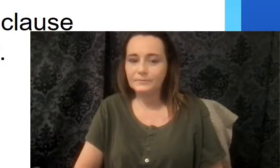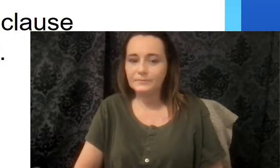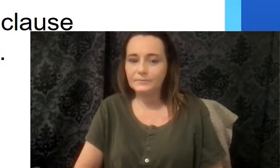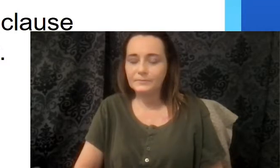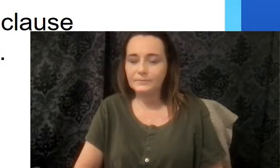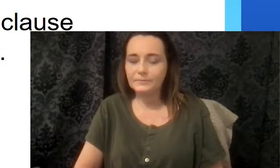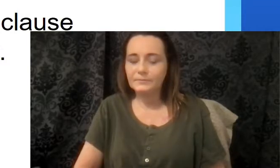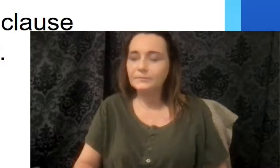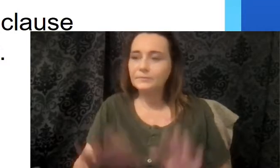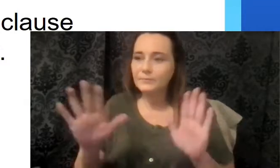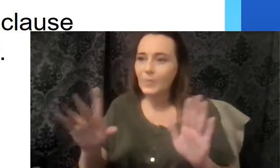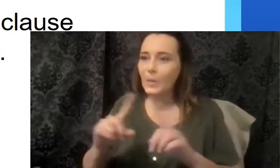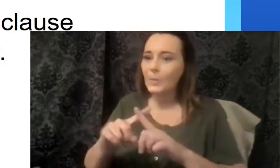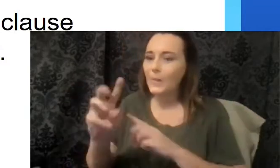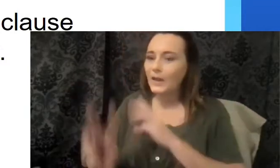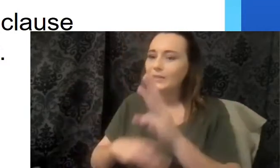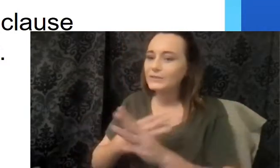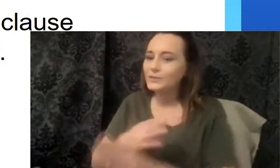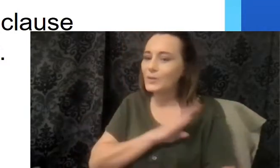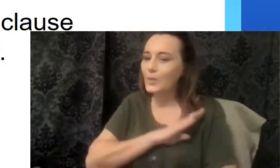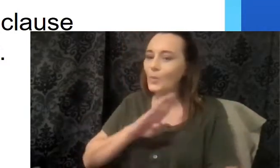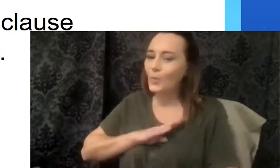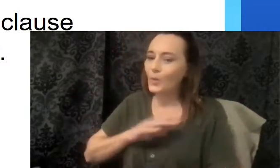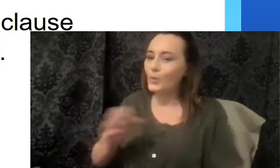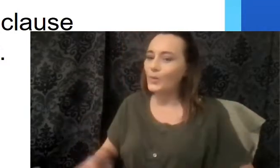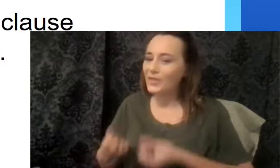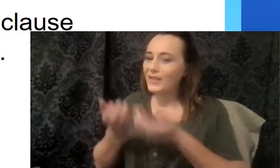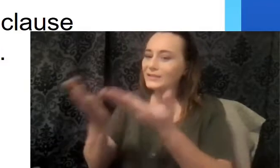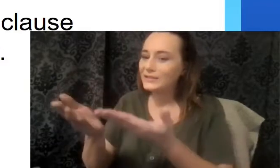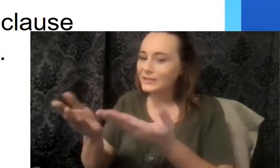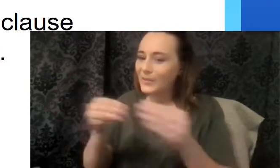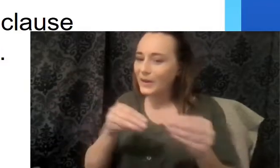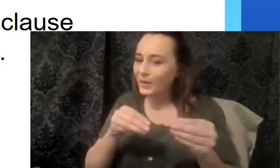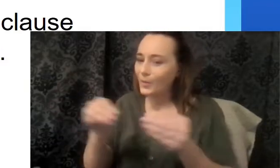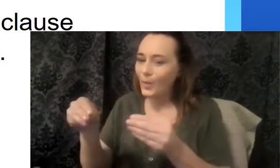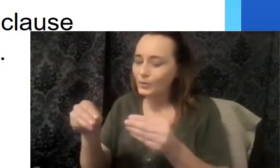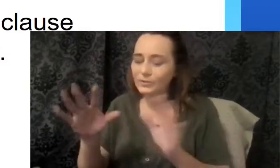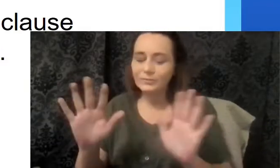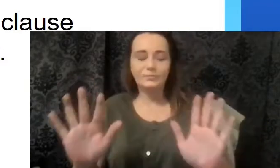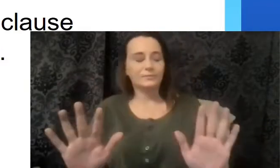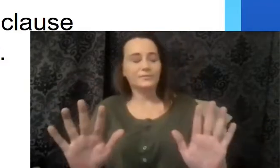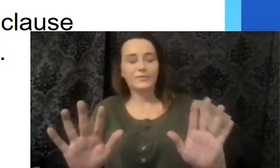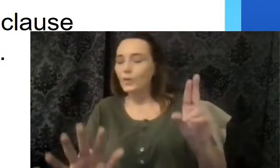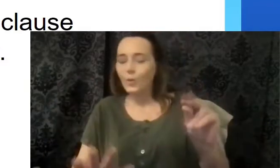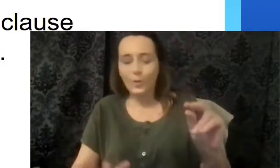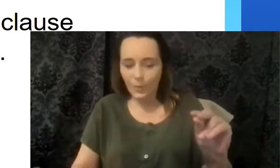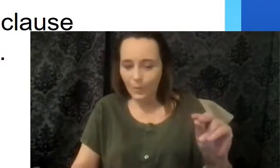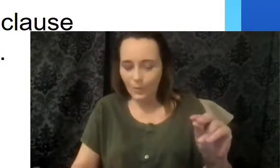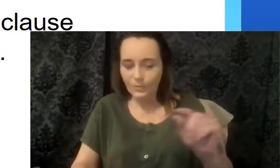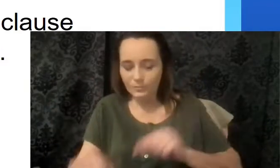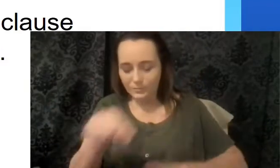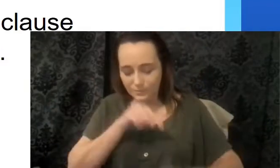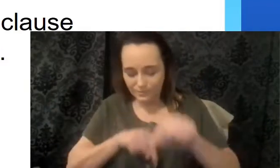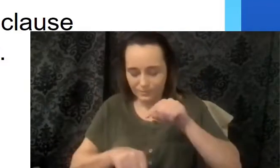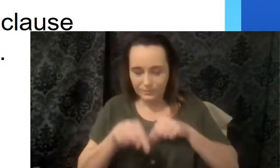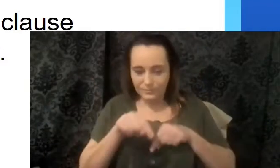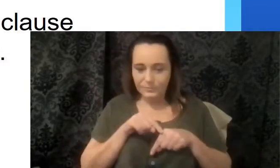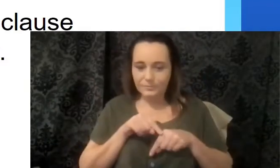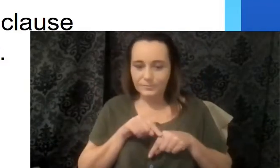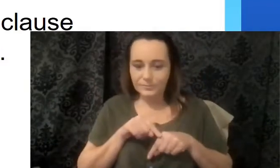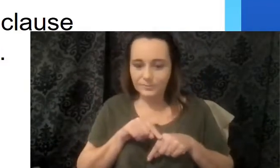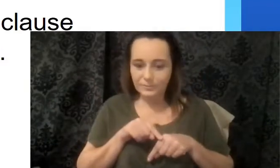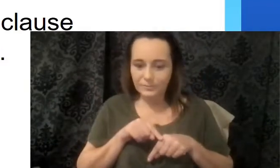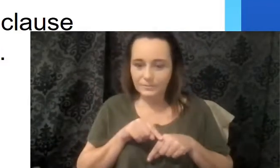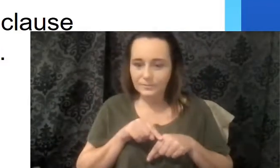But it is the World Board that is submitting the motion, right? No, okay, listen, I think